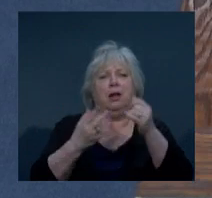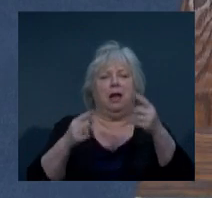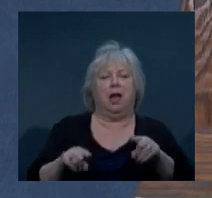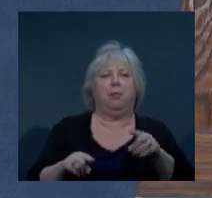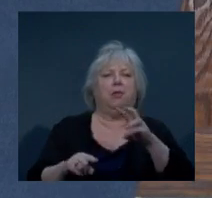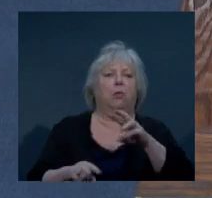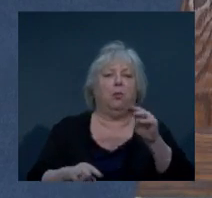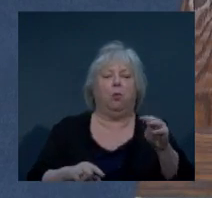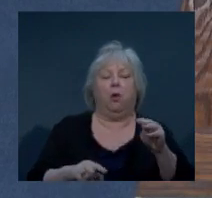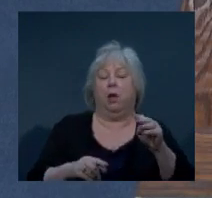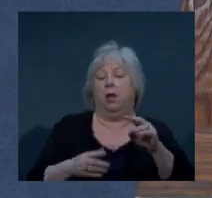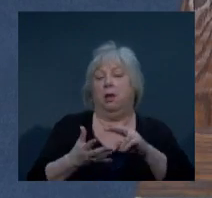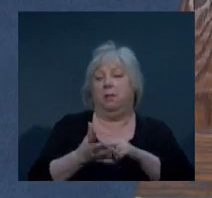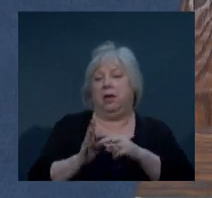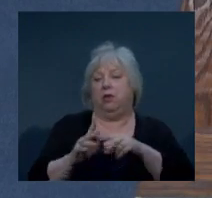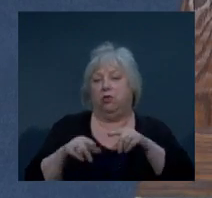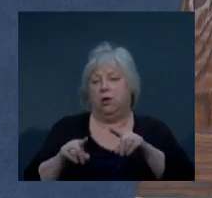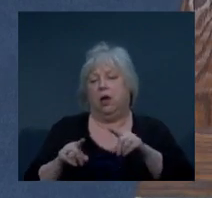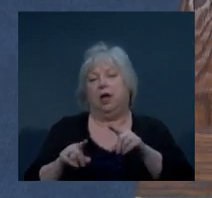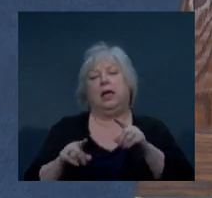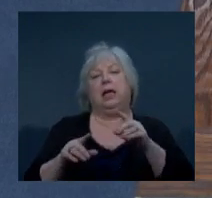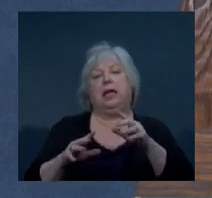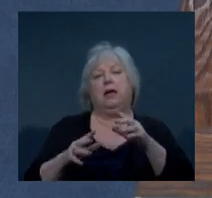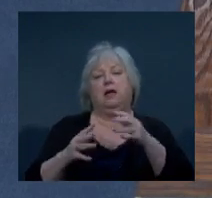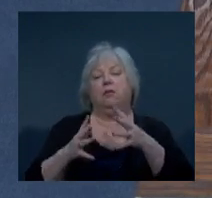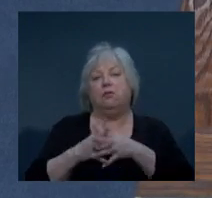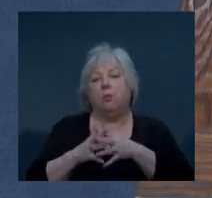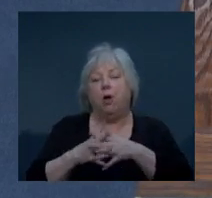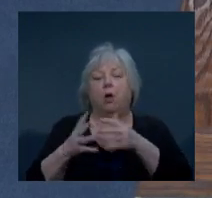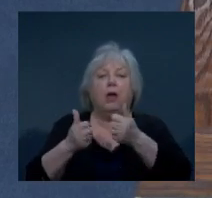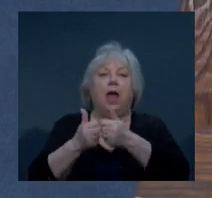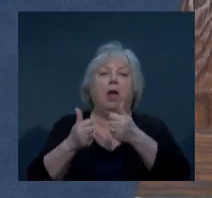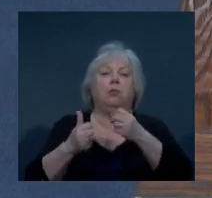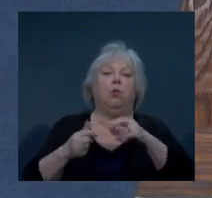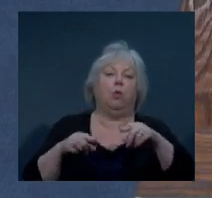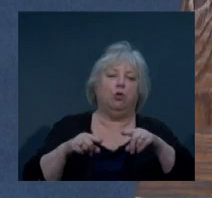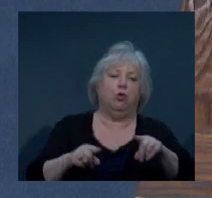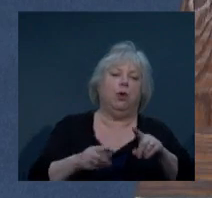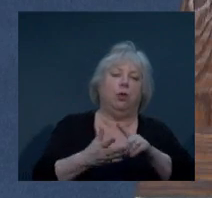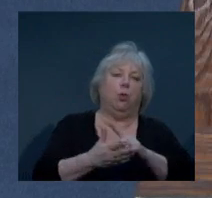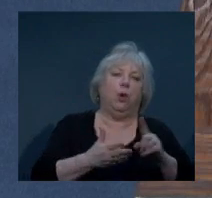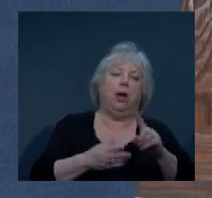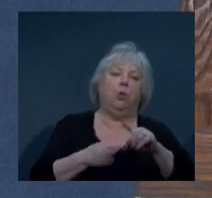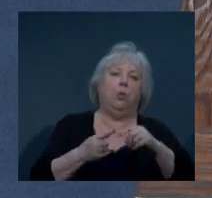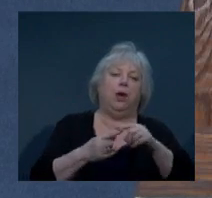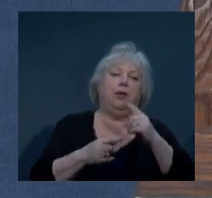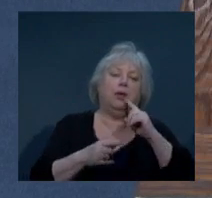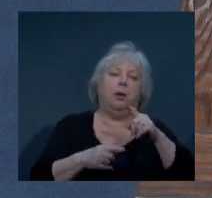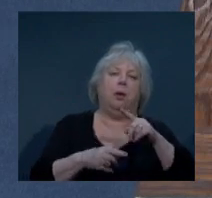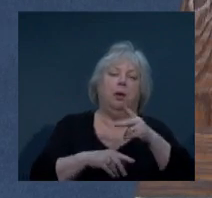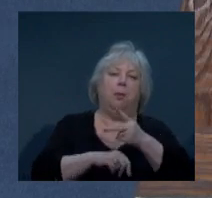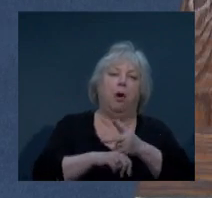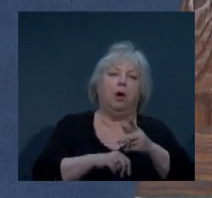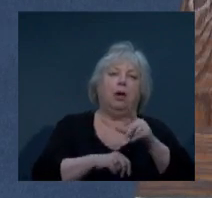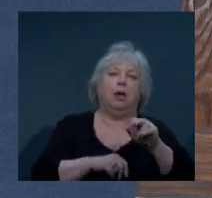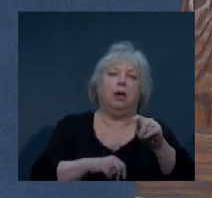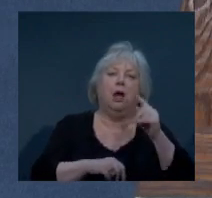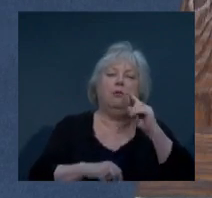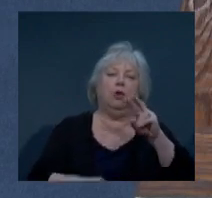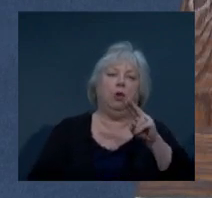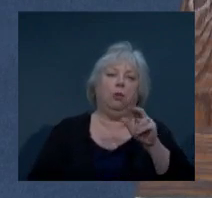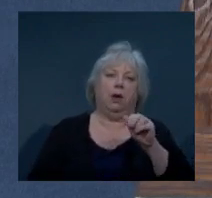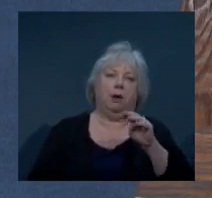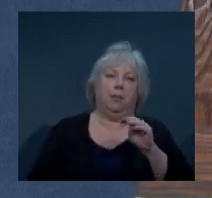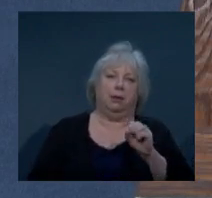That's during a ball game, when they have ball games there, or during the week when it's used as a parking lot for UAMS.